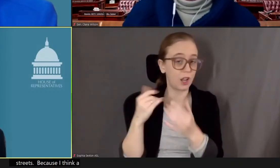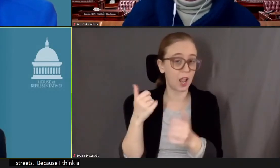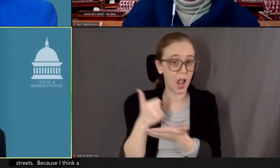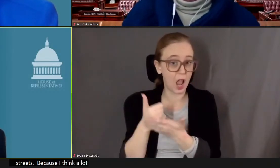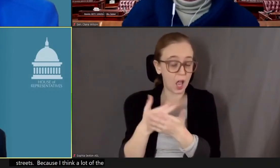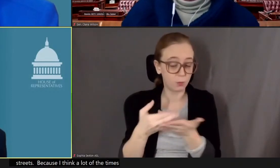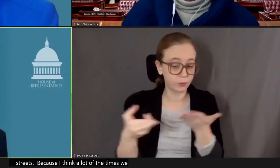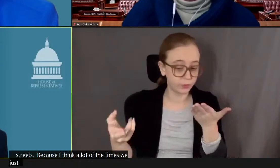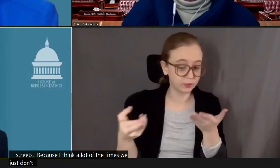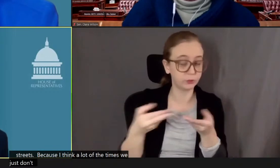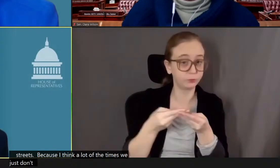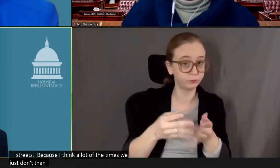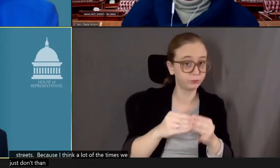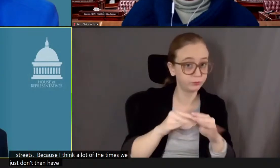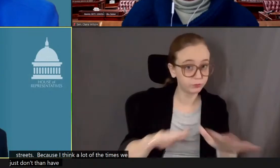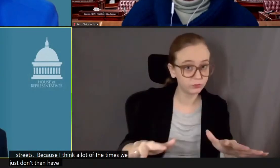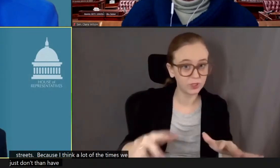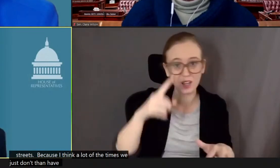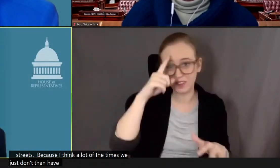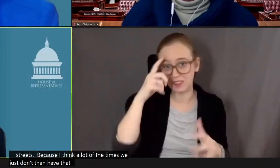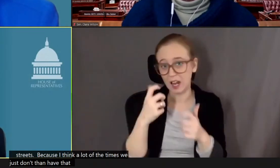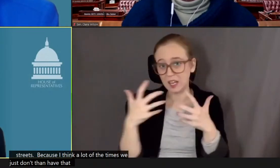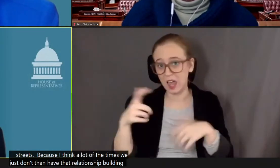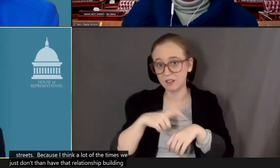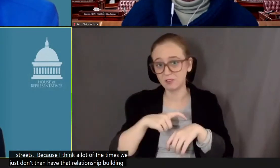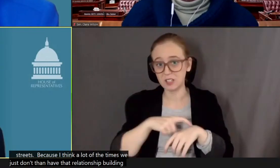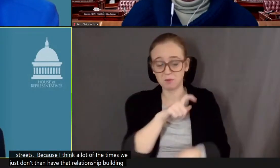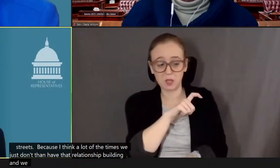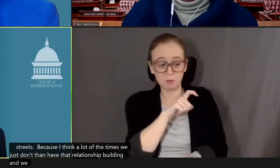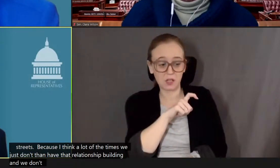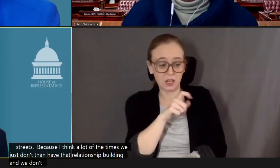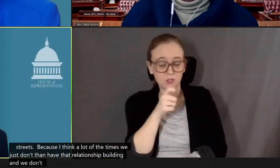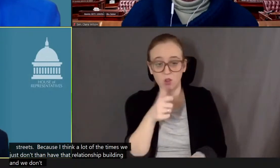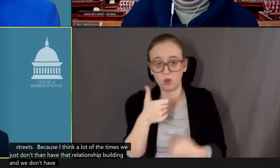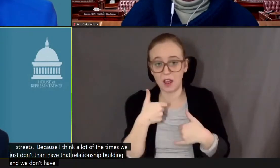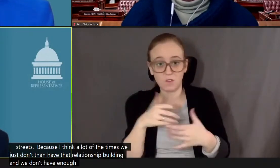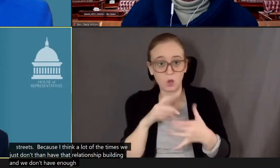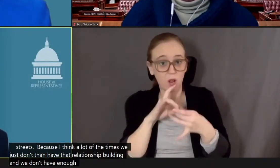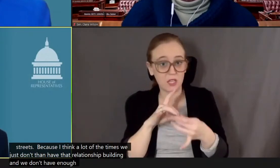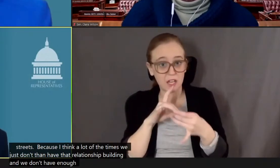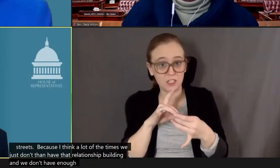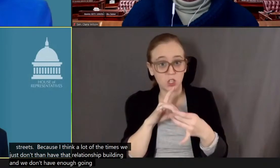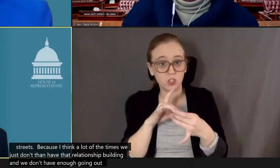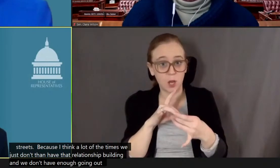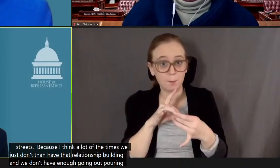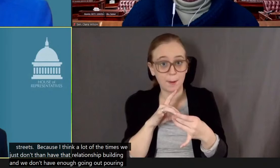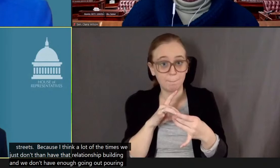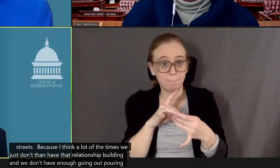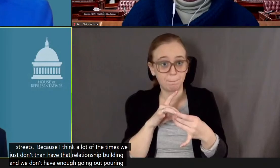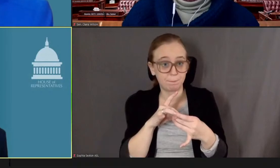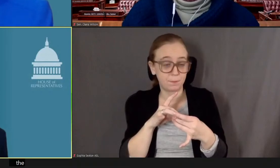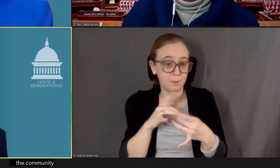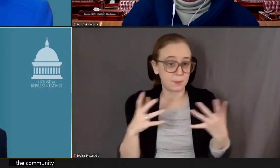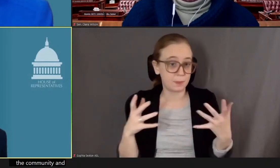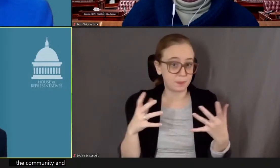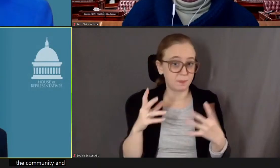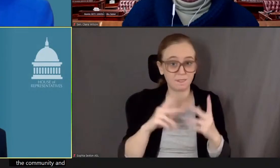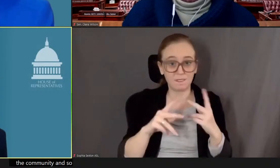don't have that relationship building, and we don't have enough going out pouring into the community. And so people are